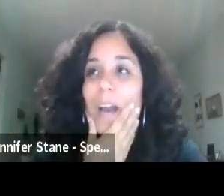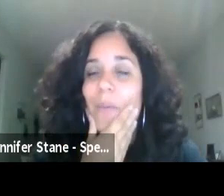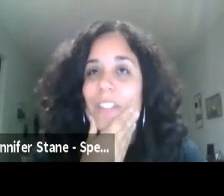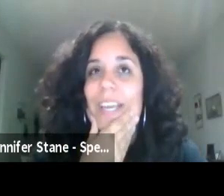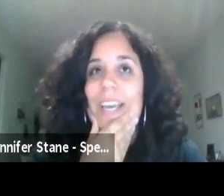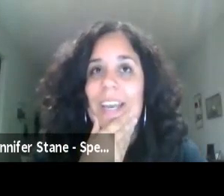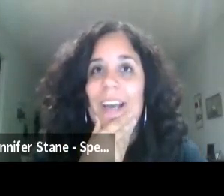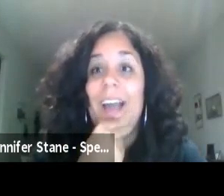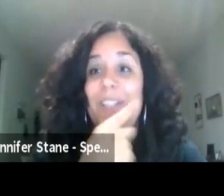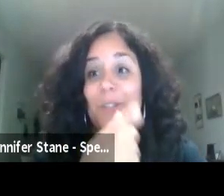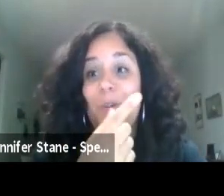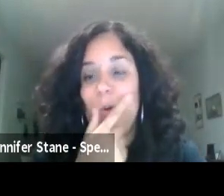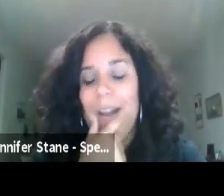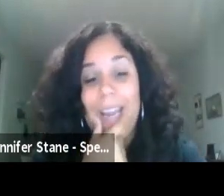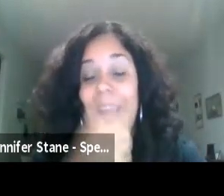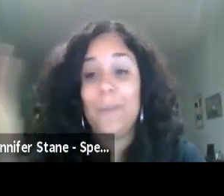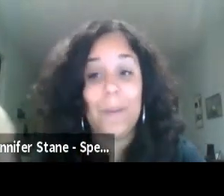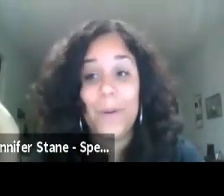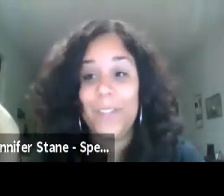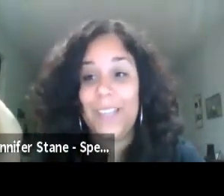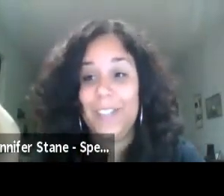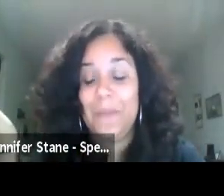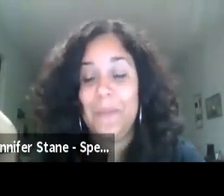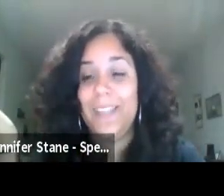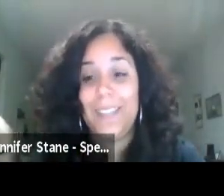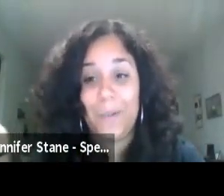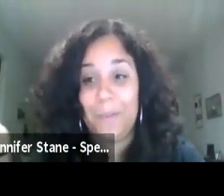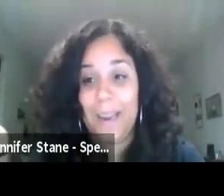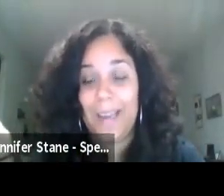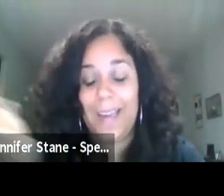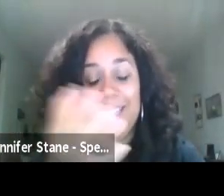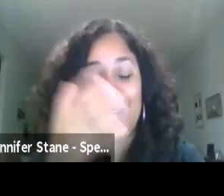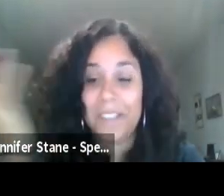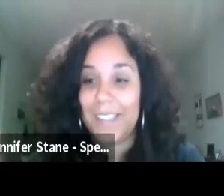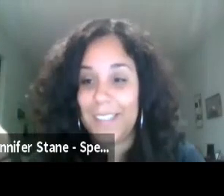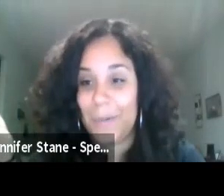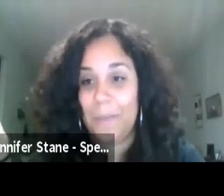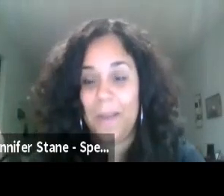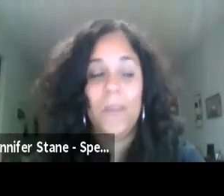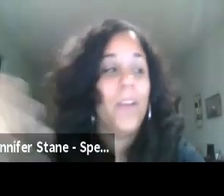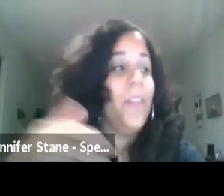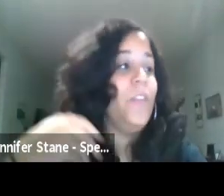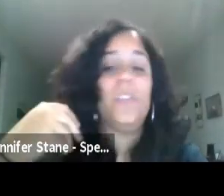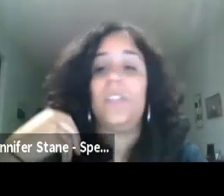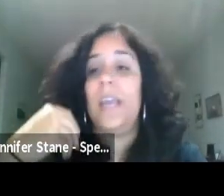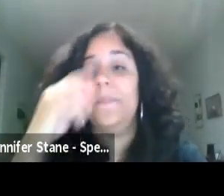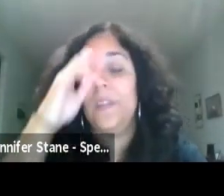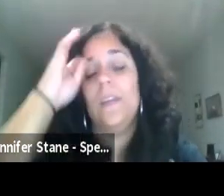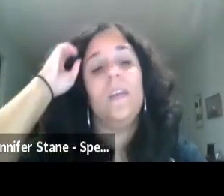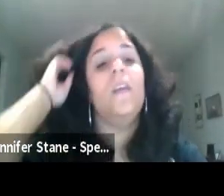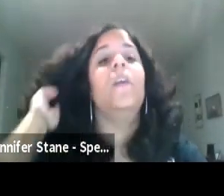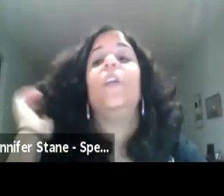remember when I was in hygiene school, and I can't remember who said it to me, but it stuck with me. It's always going to stick with me. They used to